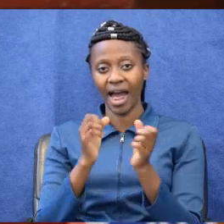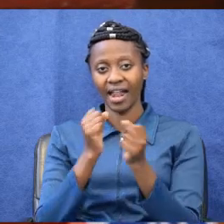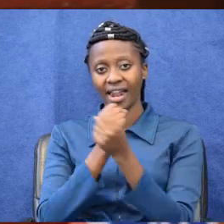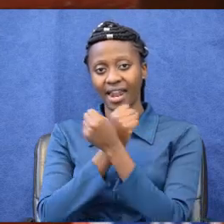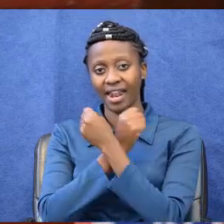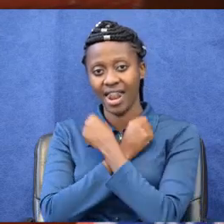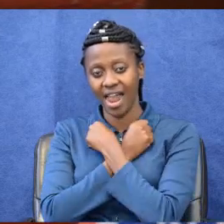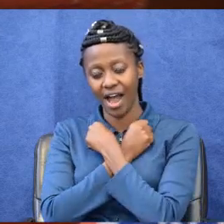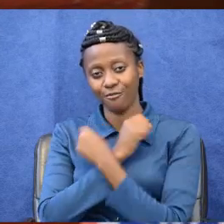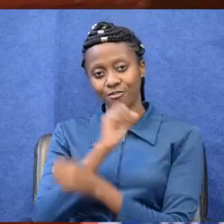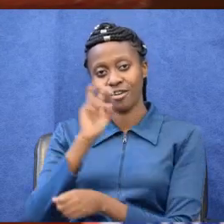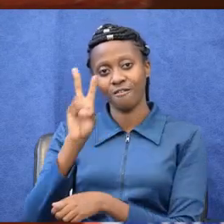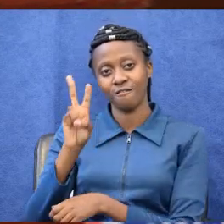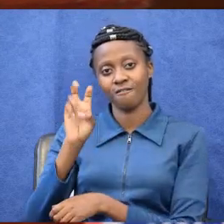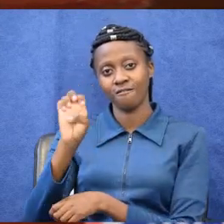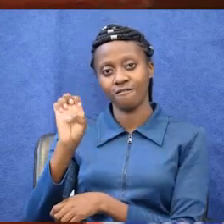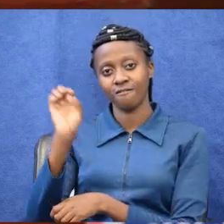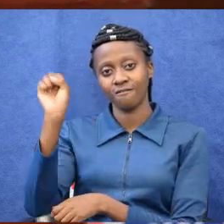vessel.